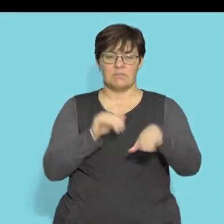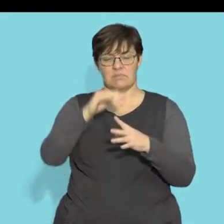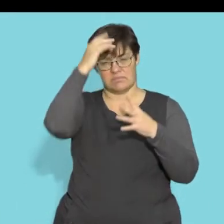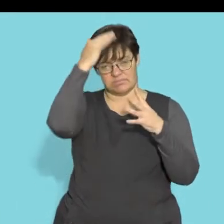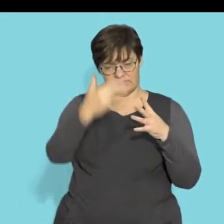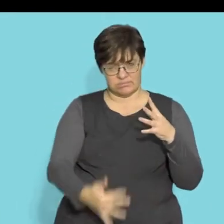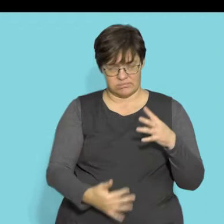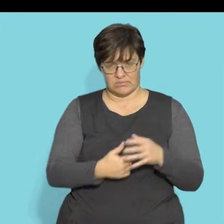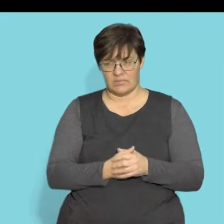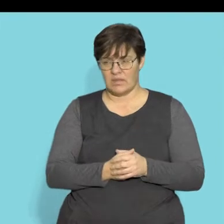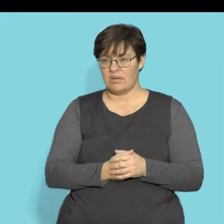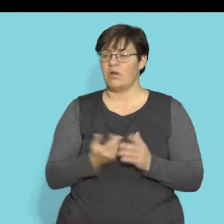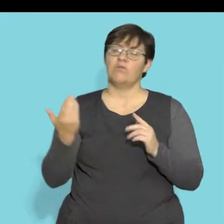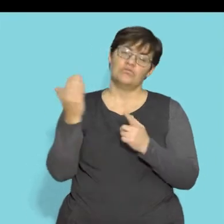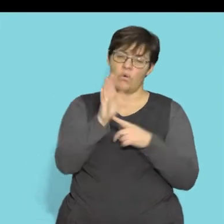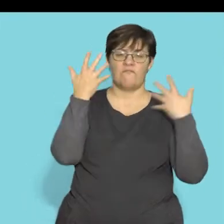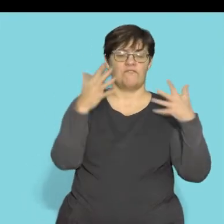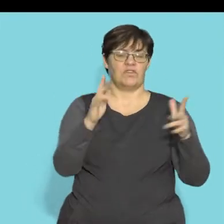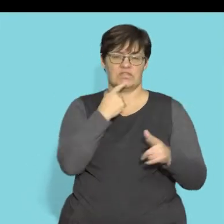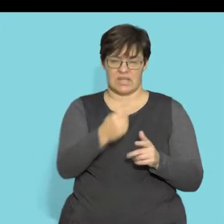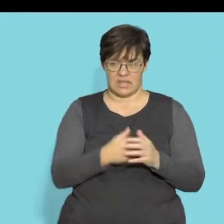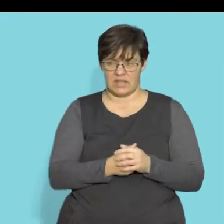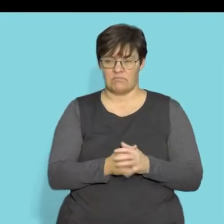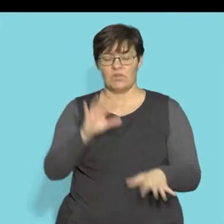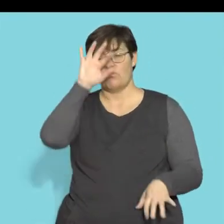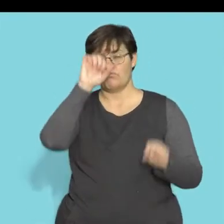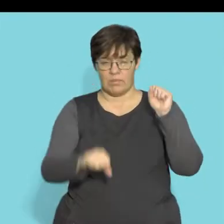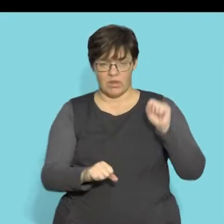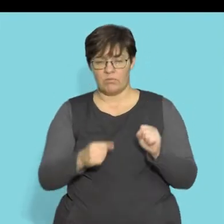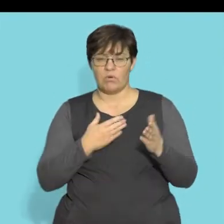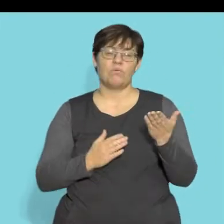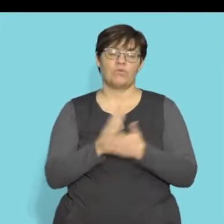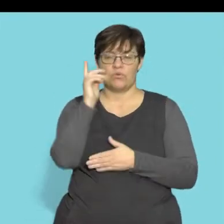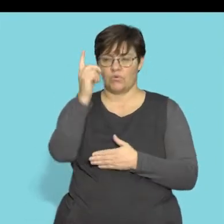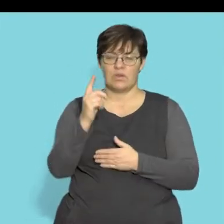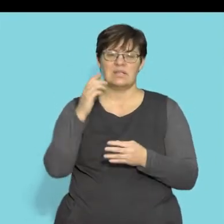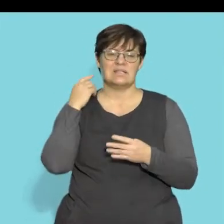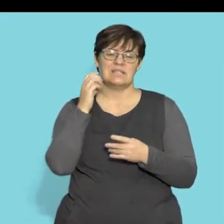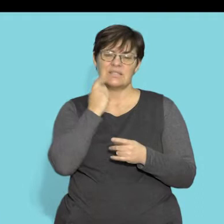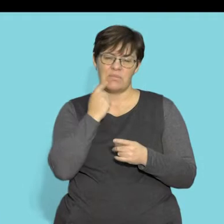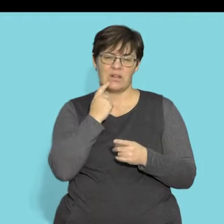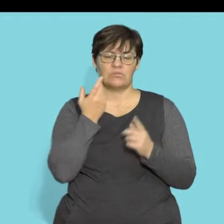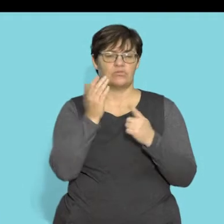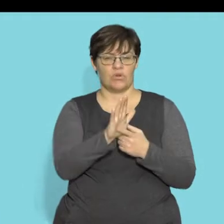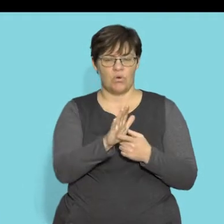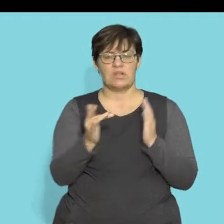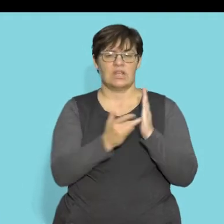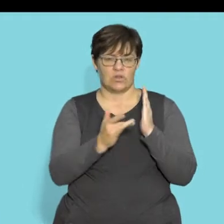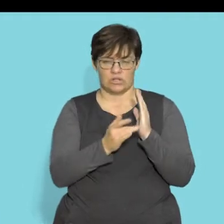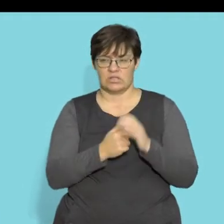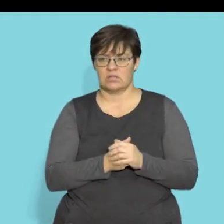that. I've illustrated that here. As we wrap this up, we can go through these simple steps to illustrate the